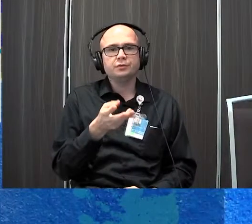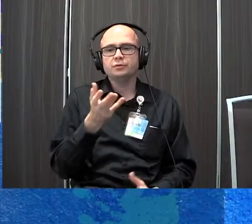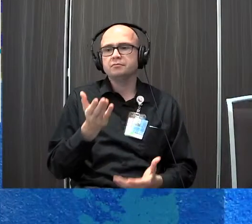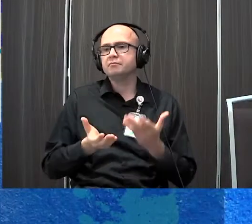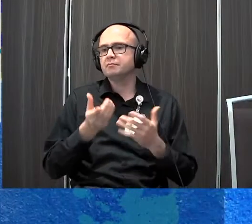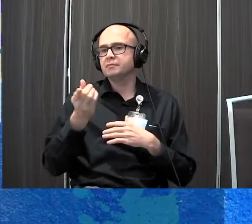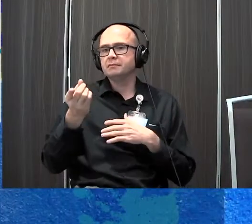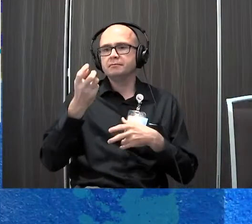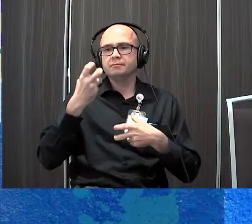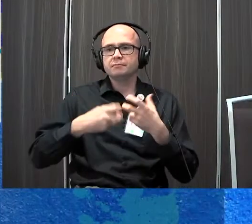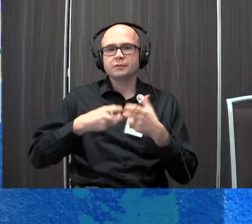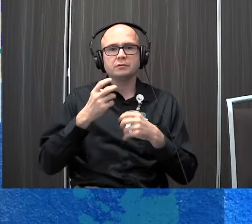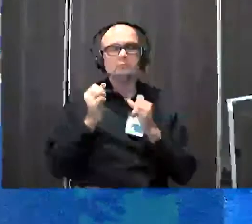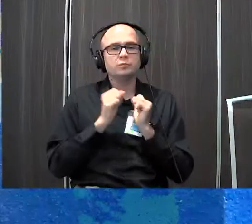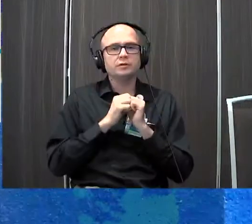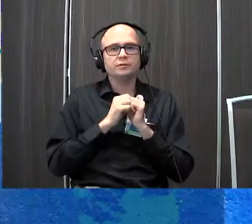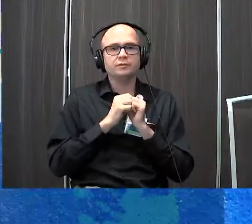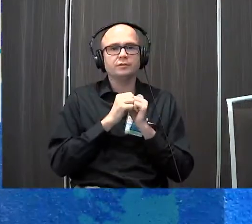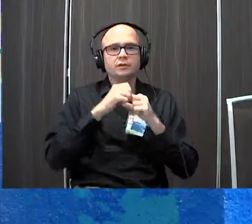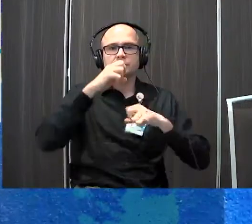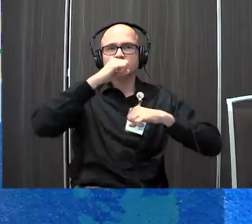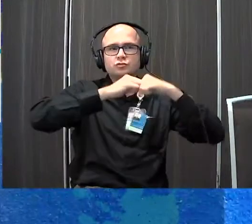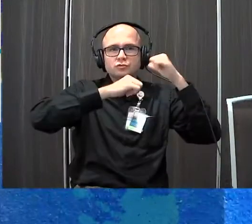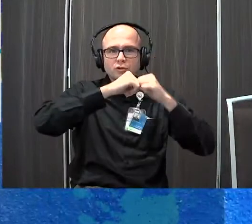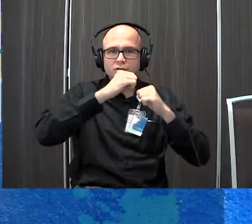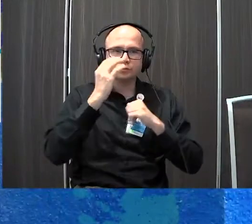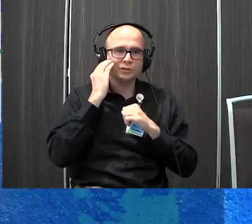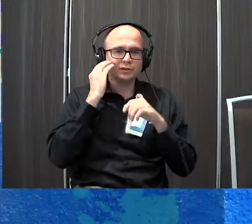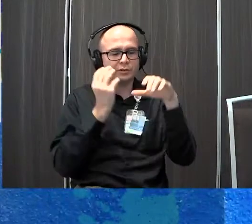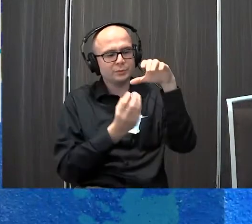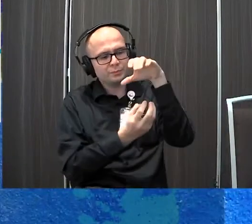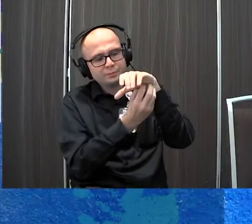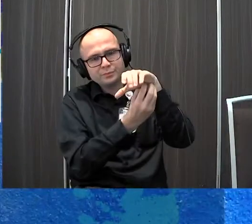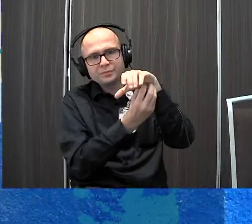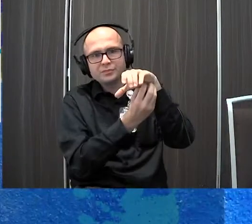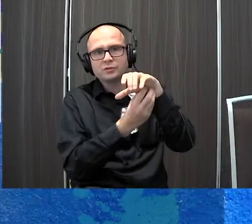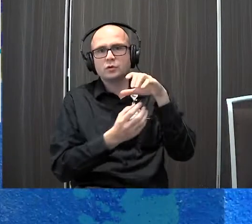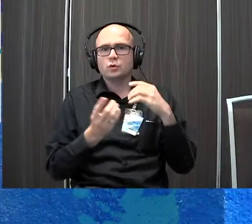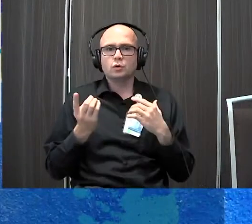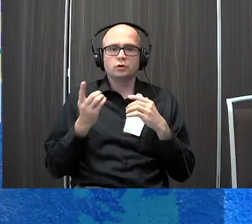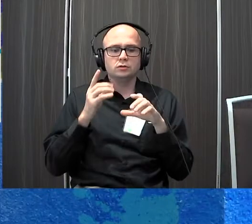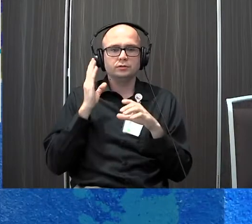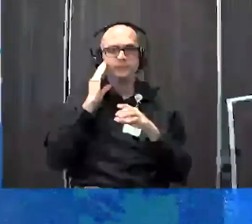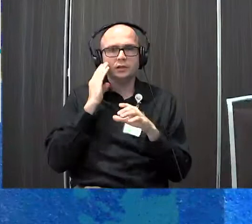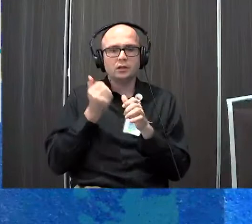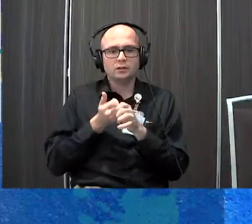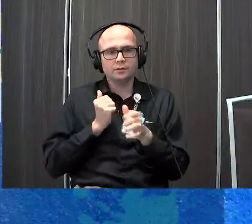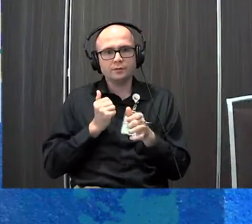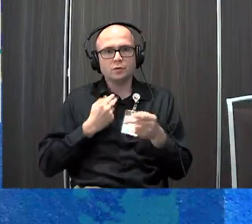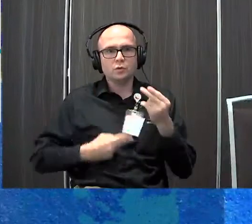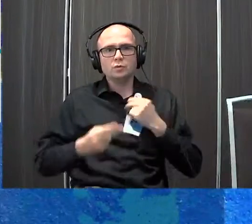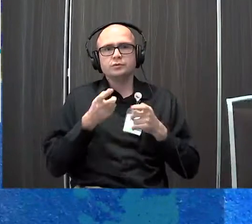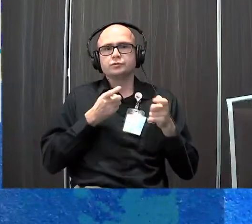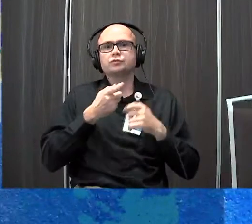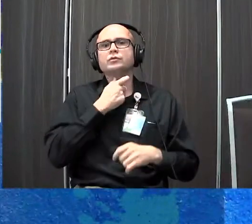either an issue with structural abnormality of the pituitary gland or a deficiency of the hormones controlling the